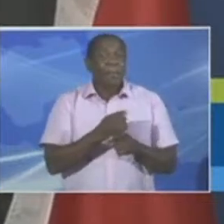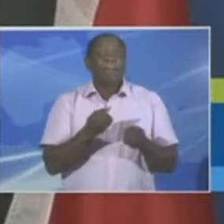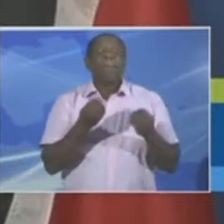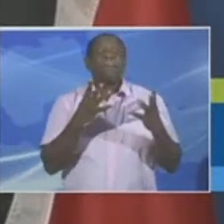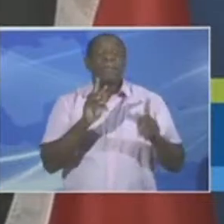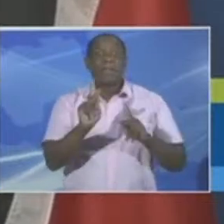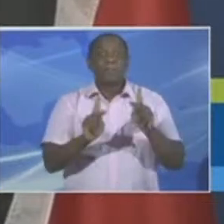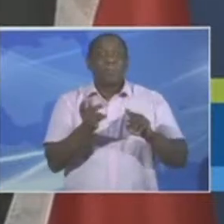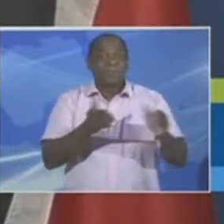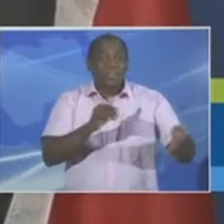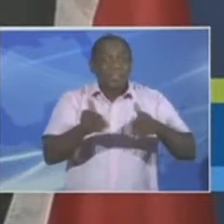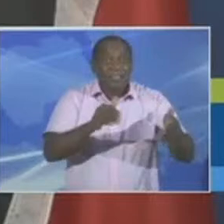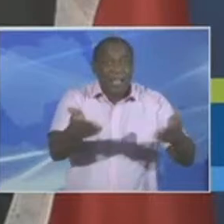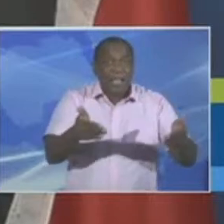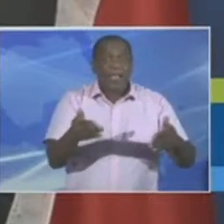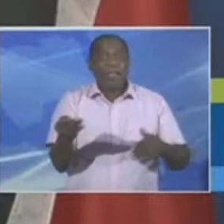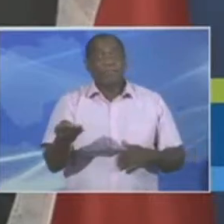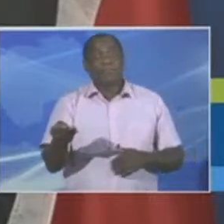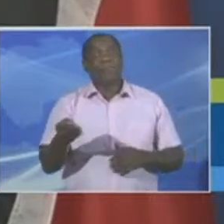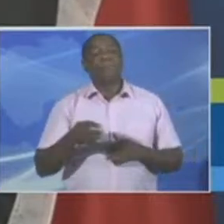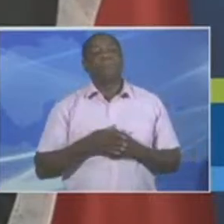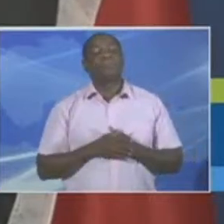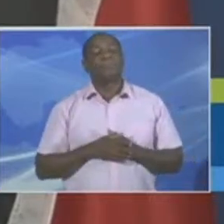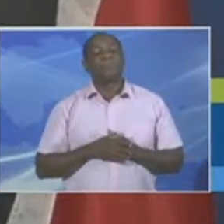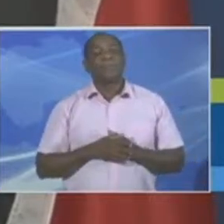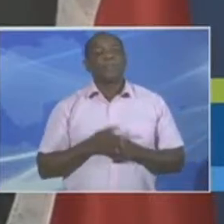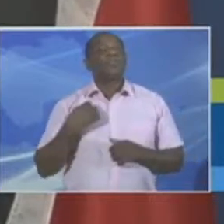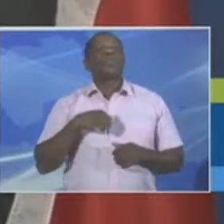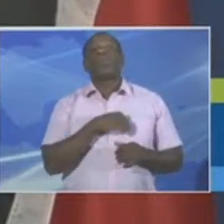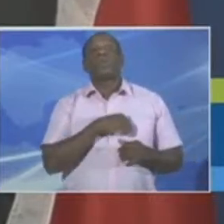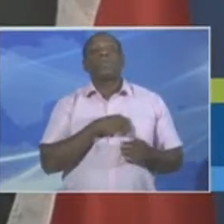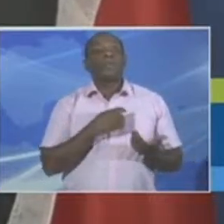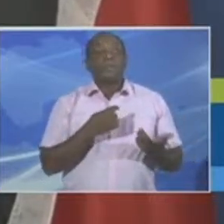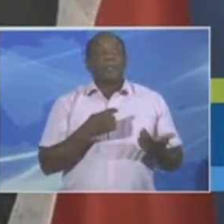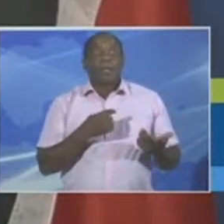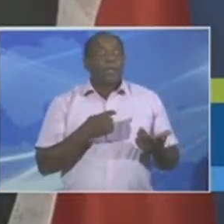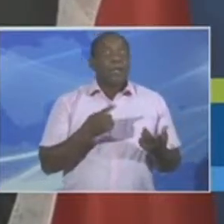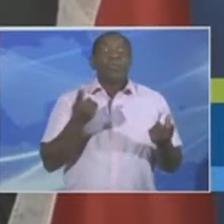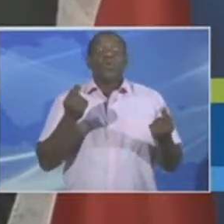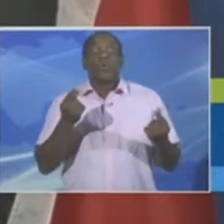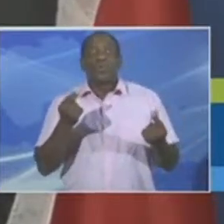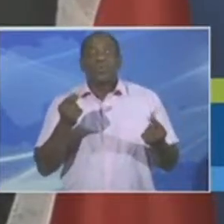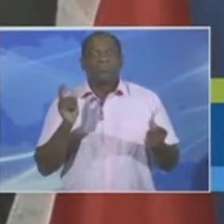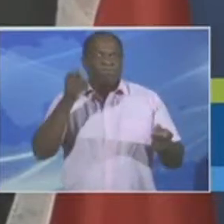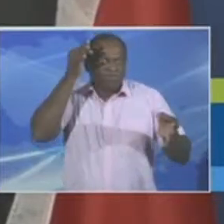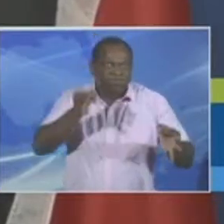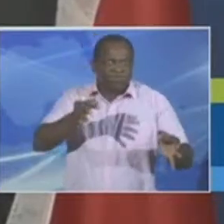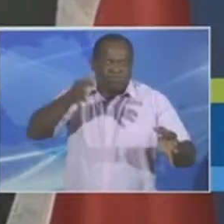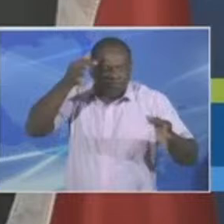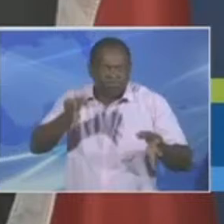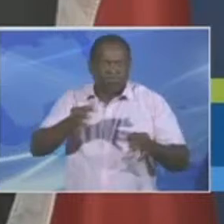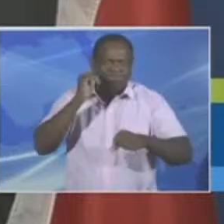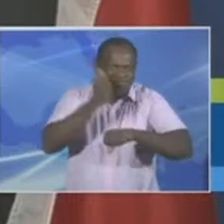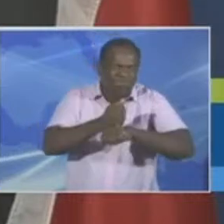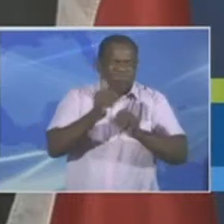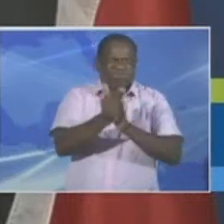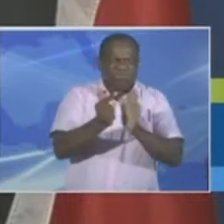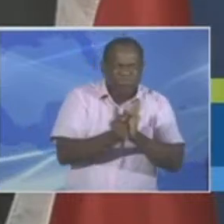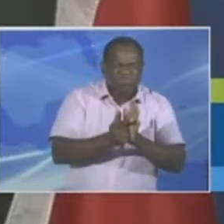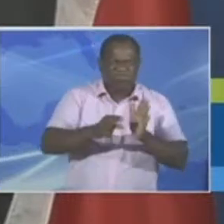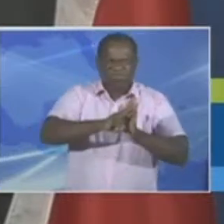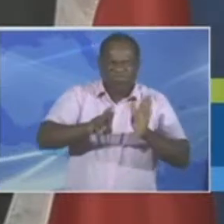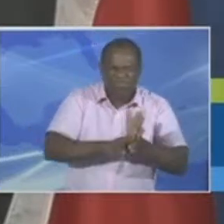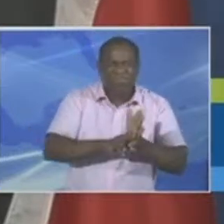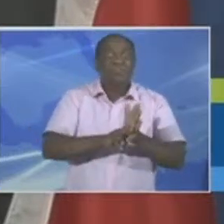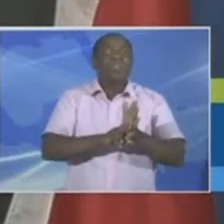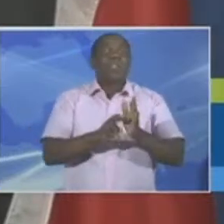to prevent that from happening, we made some very drastic moves at great cost to the population. One time